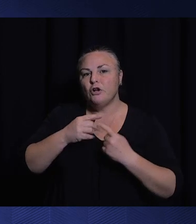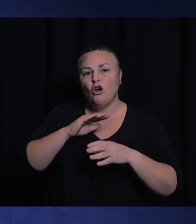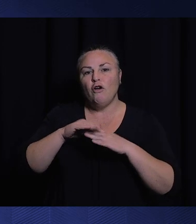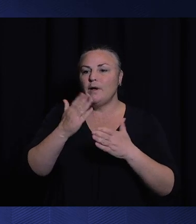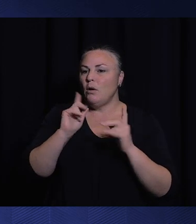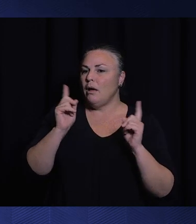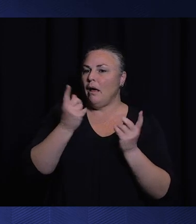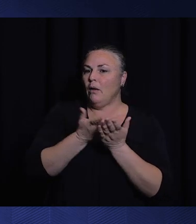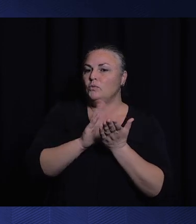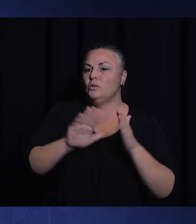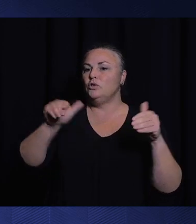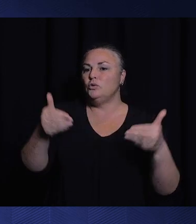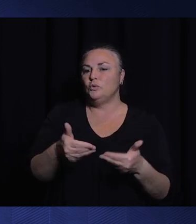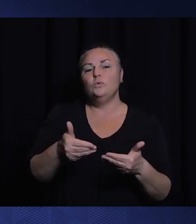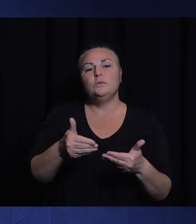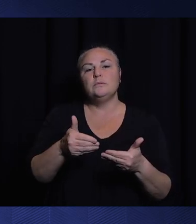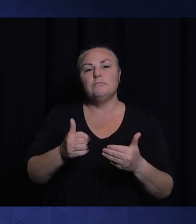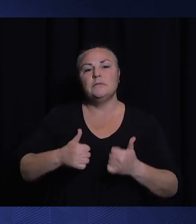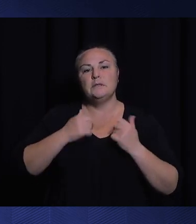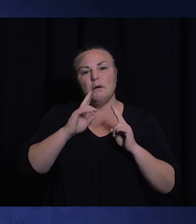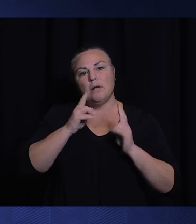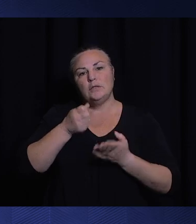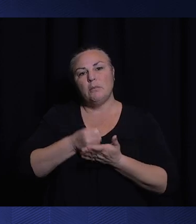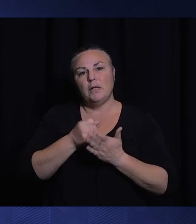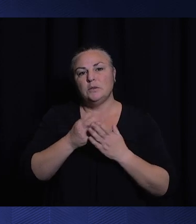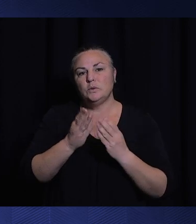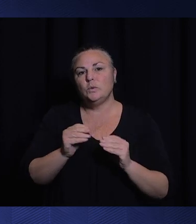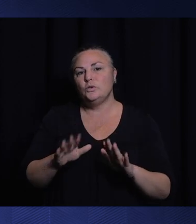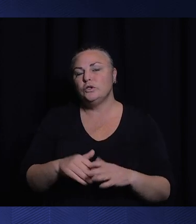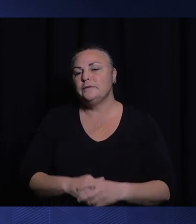session. Thank you, Mr. Isbister.